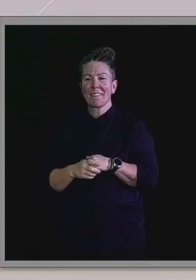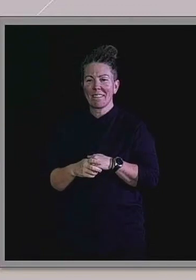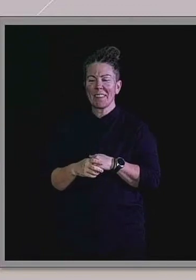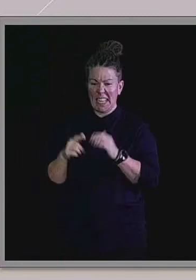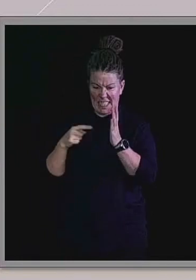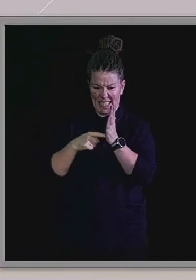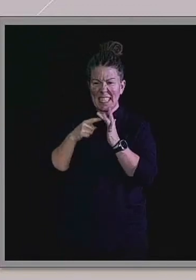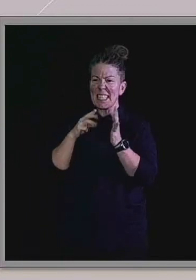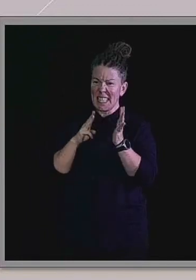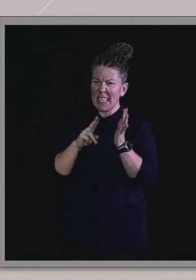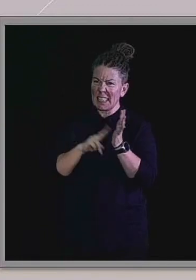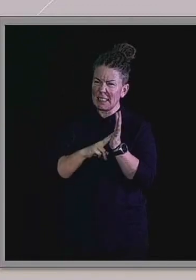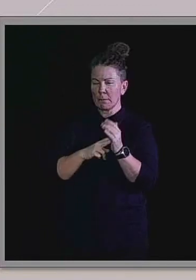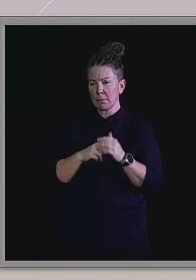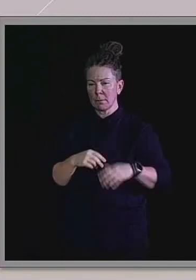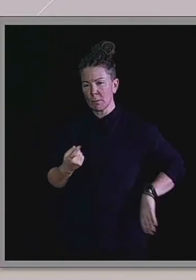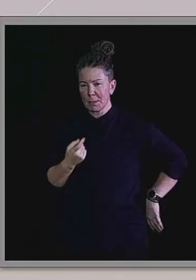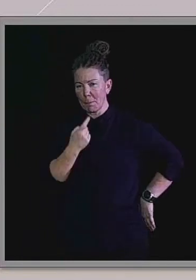tin though, it's metal anyway.